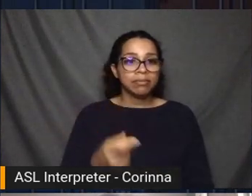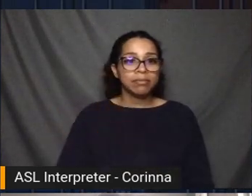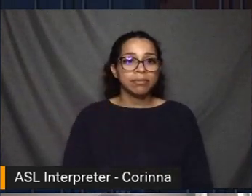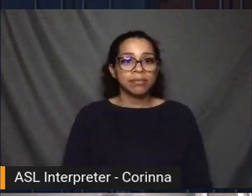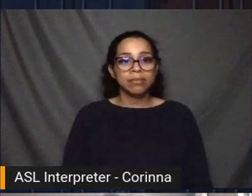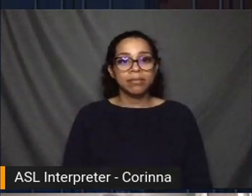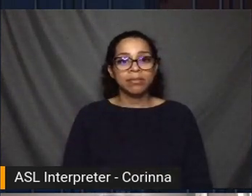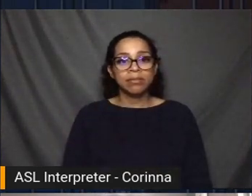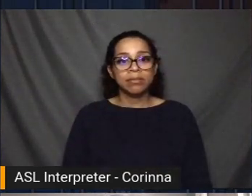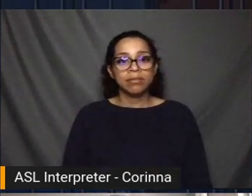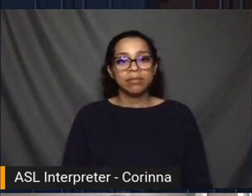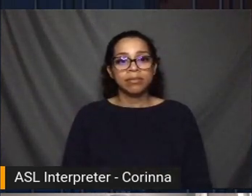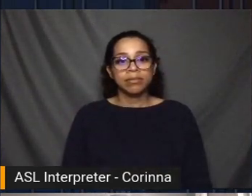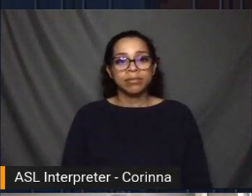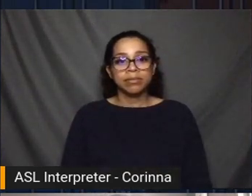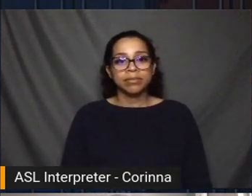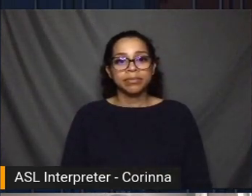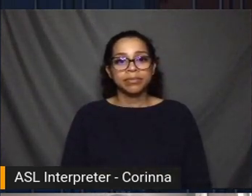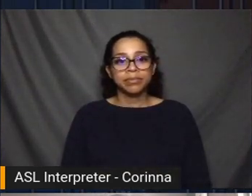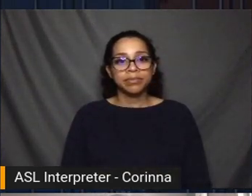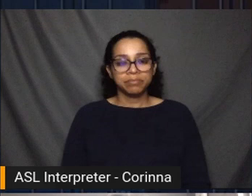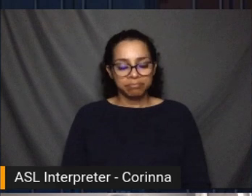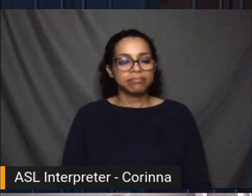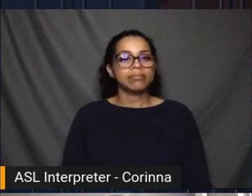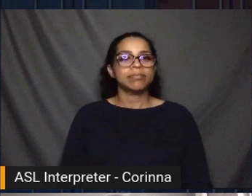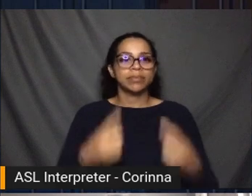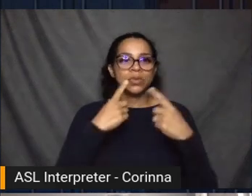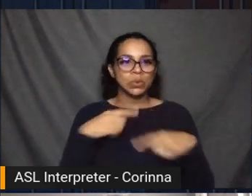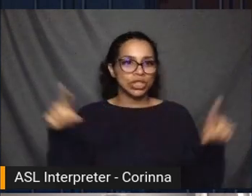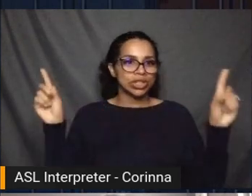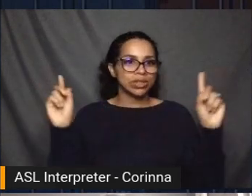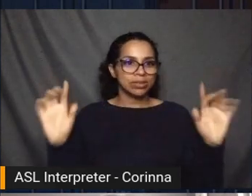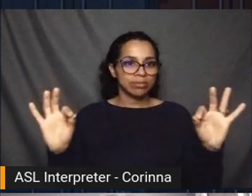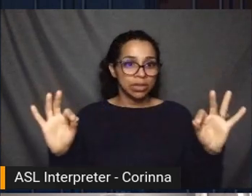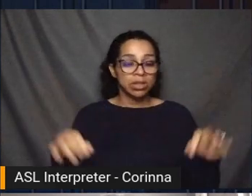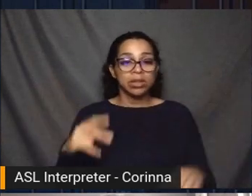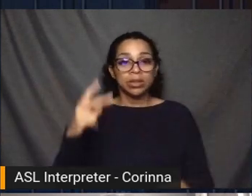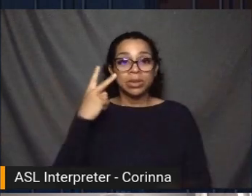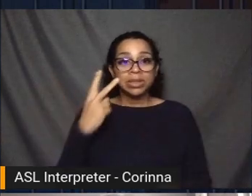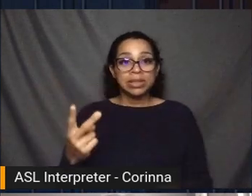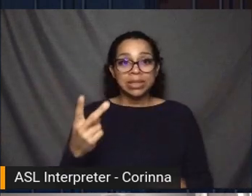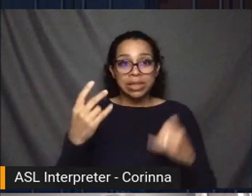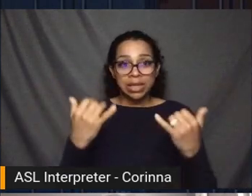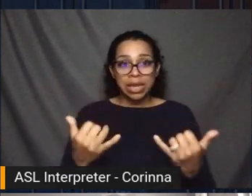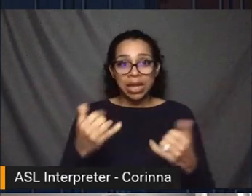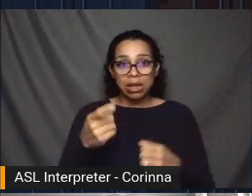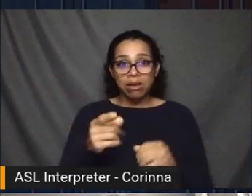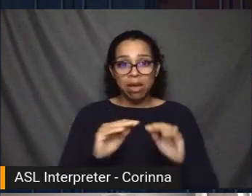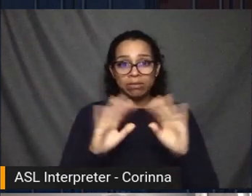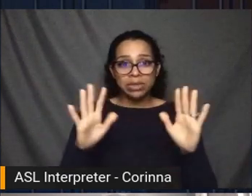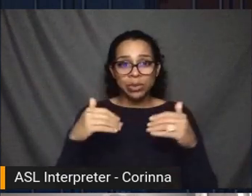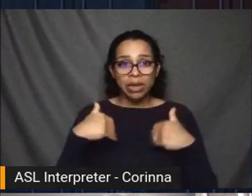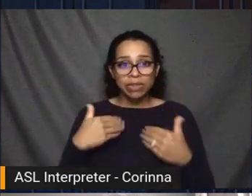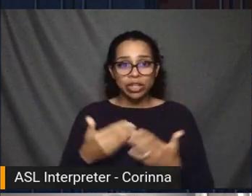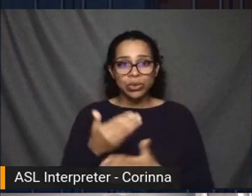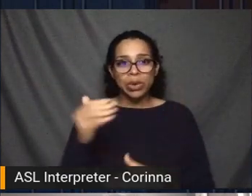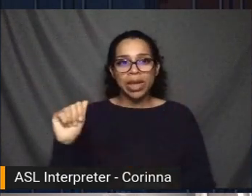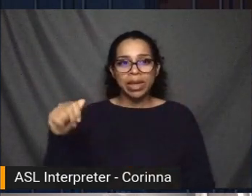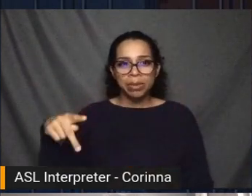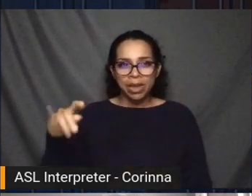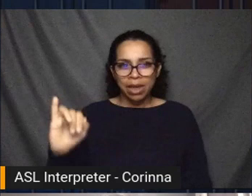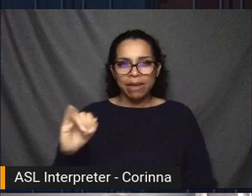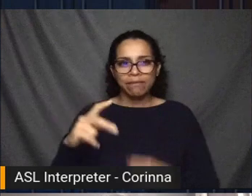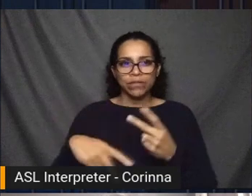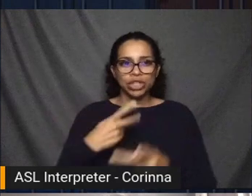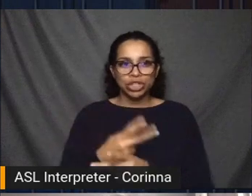So now it works. And if we look at the manifest now, obviously, we get this new API version, and we